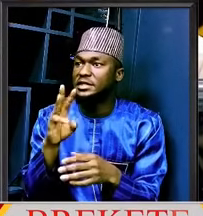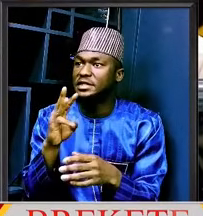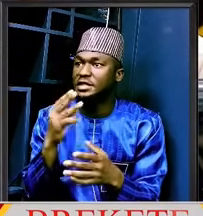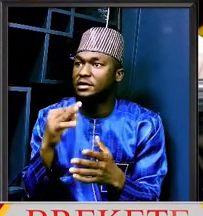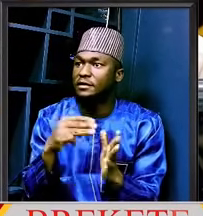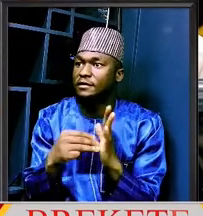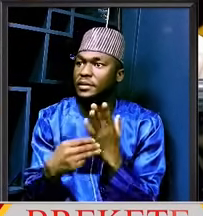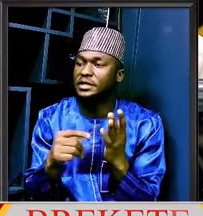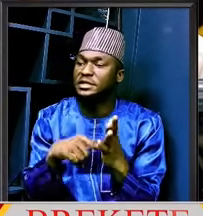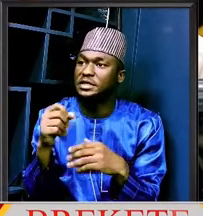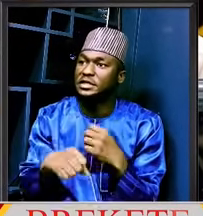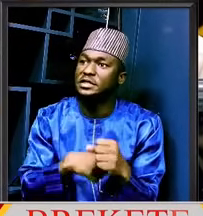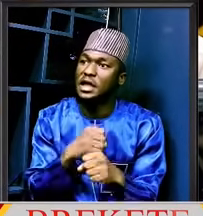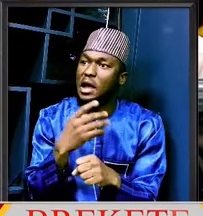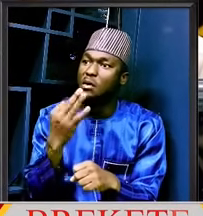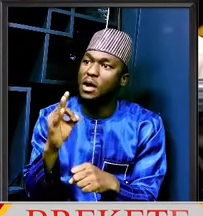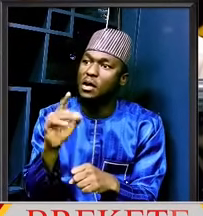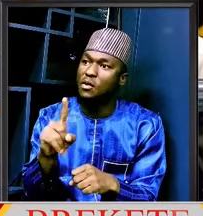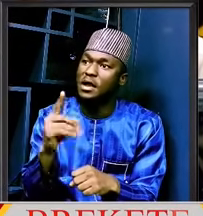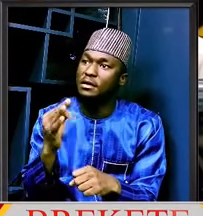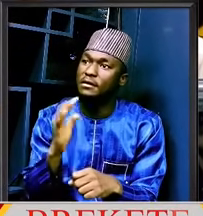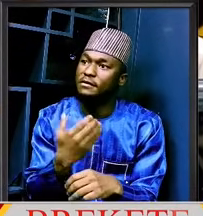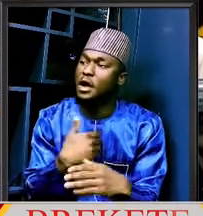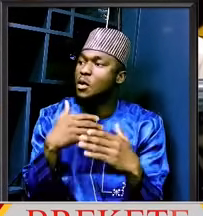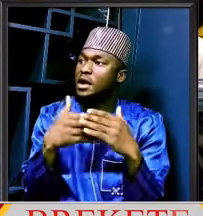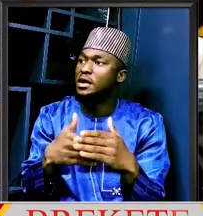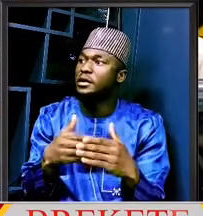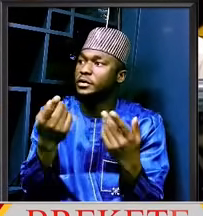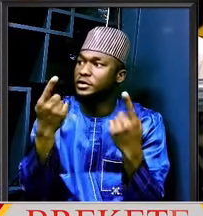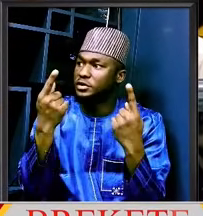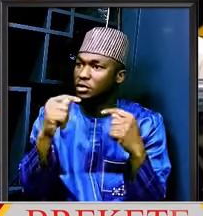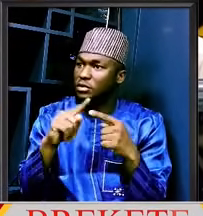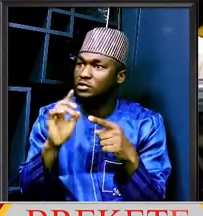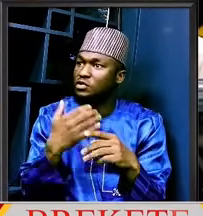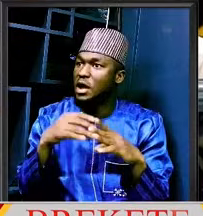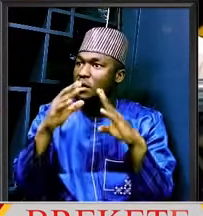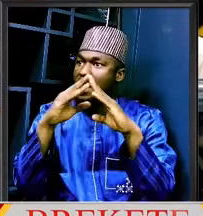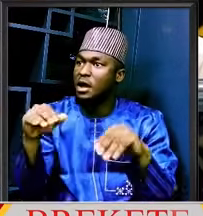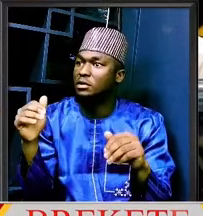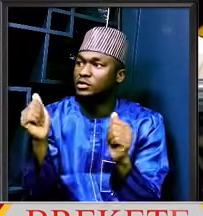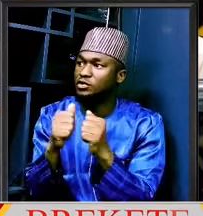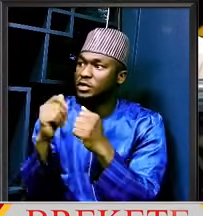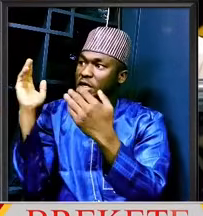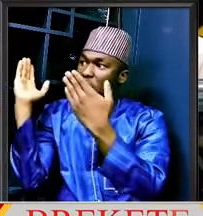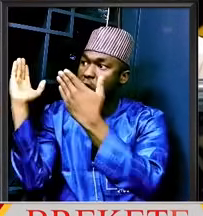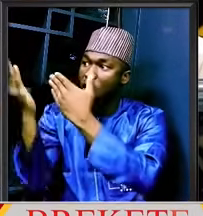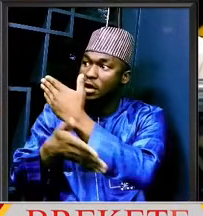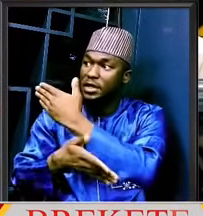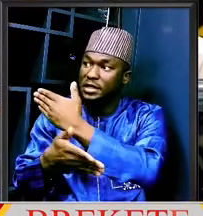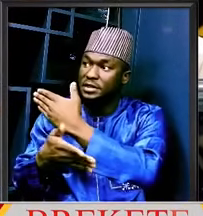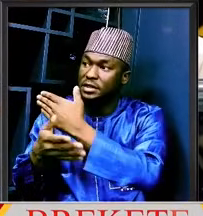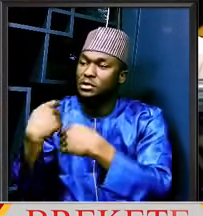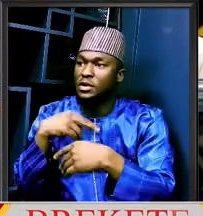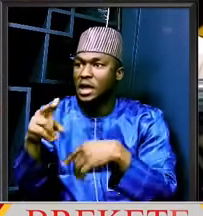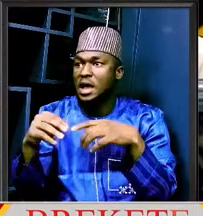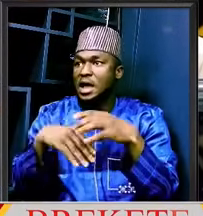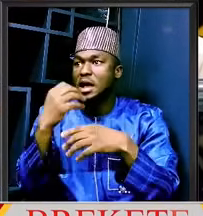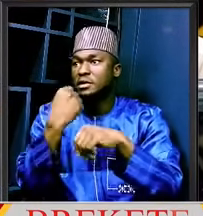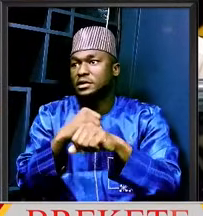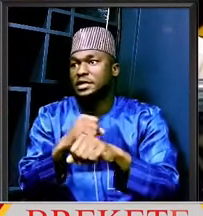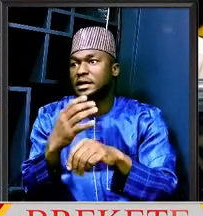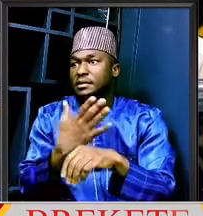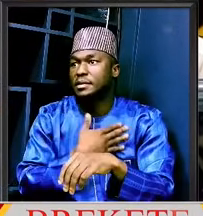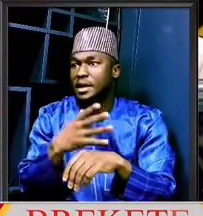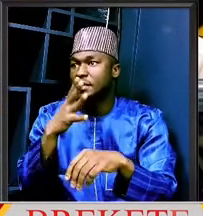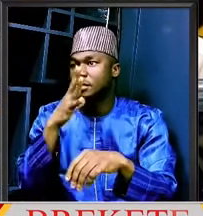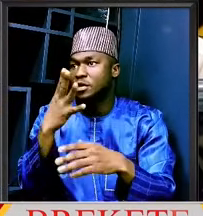year, one of our neighbors came to the house with a cutlass. We're outside. My mother was not around. He came to the house with a